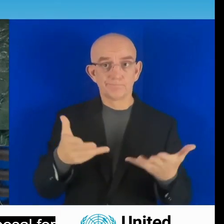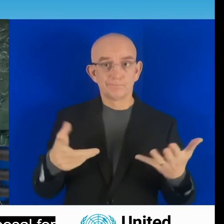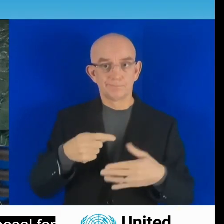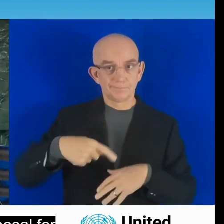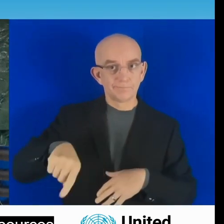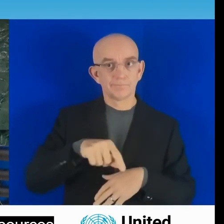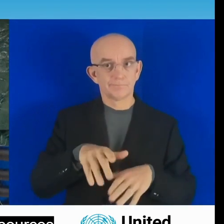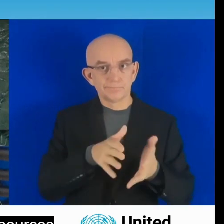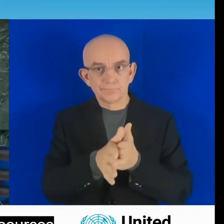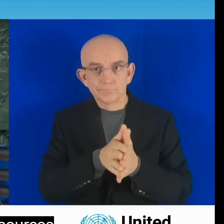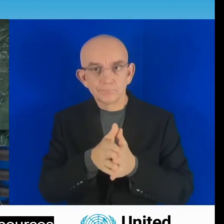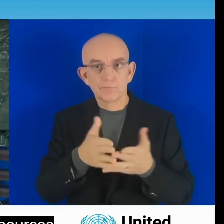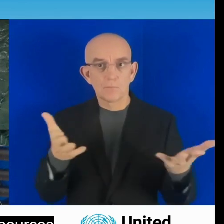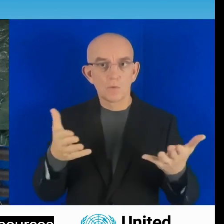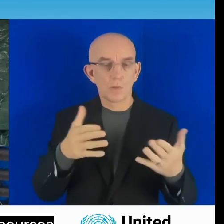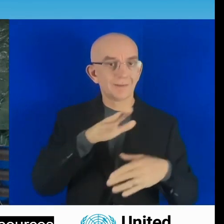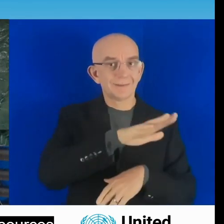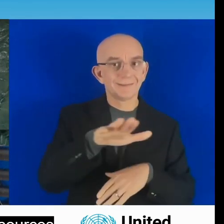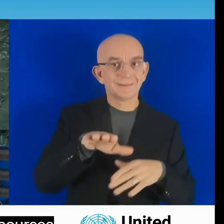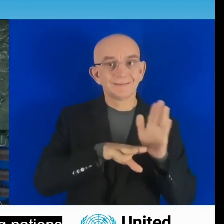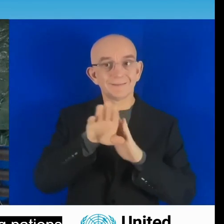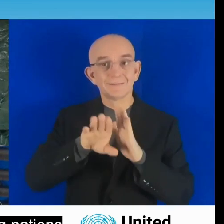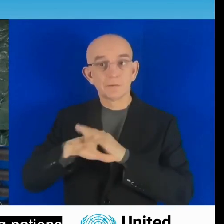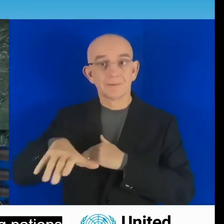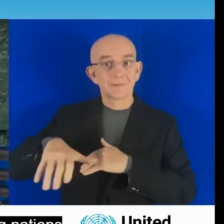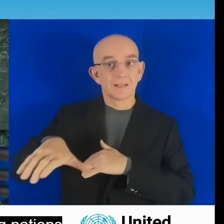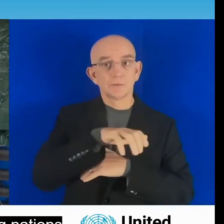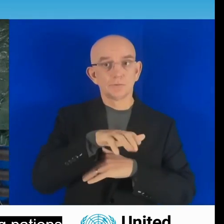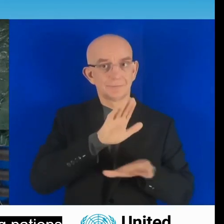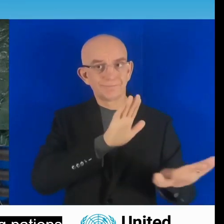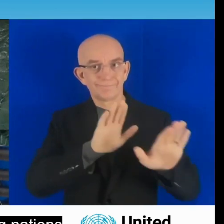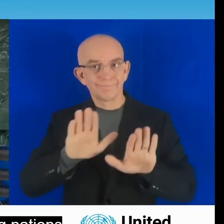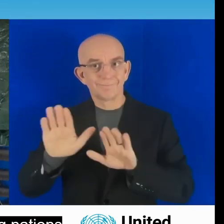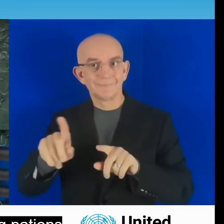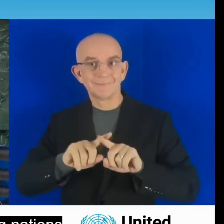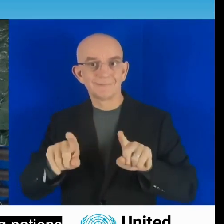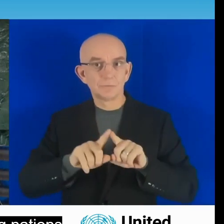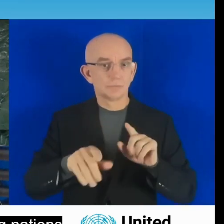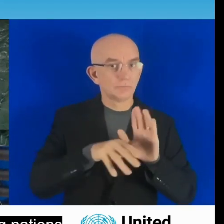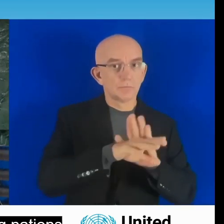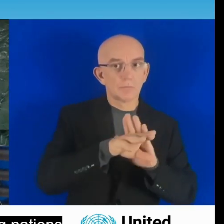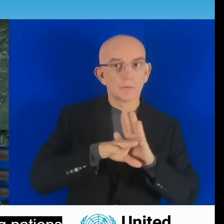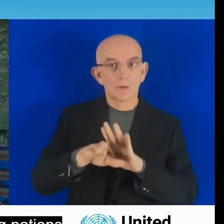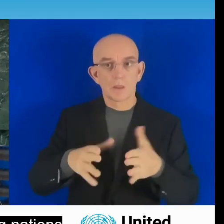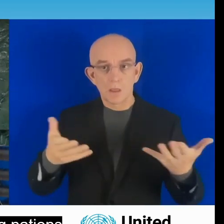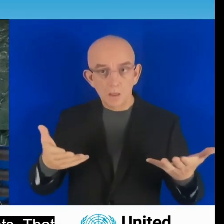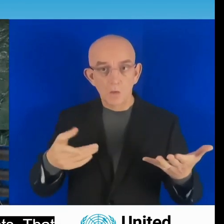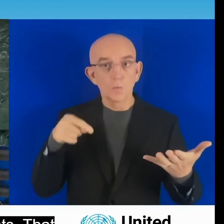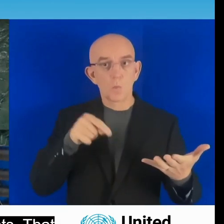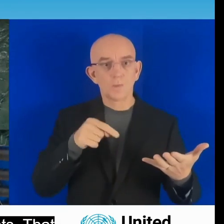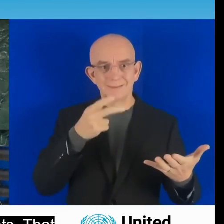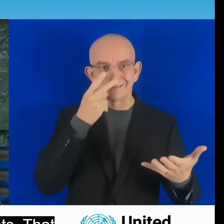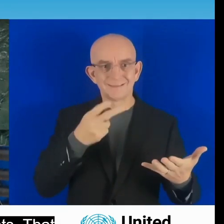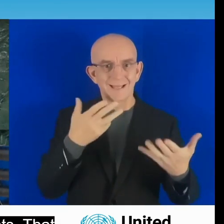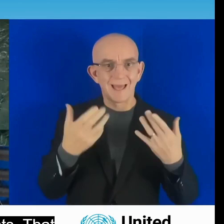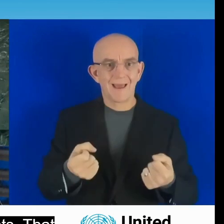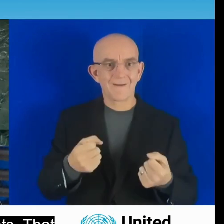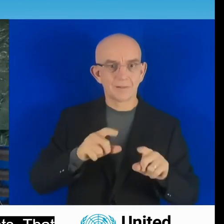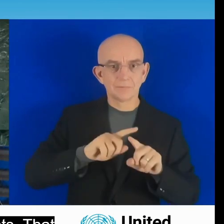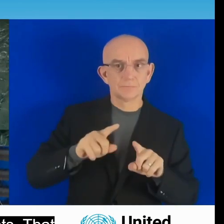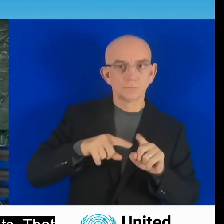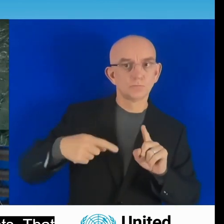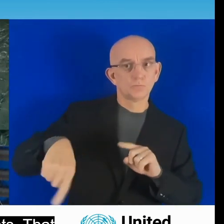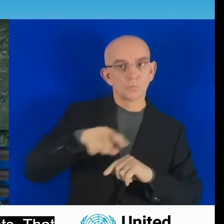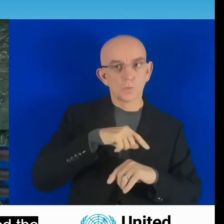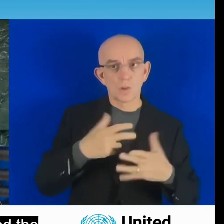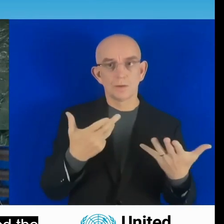development assistance commitments. And having experienced a financial crisis ourselves, Sri Lanka calls for